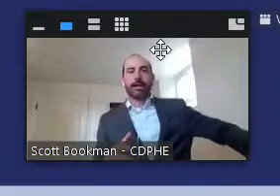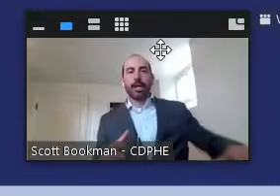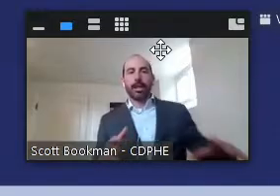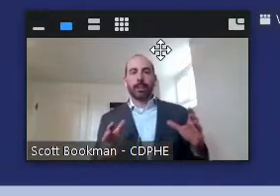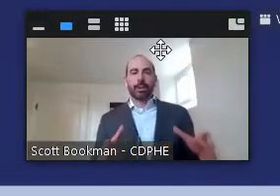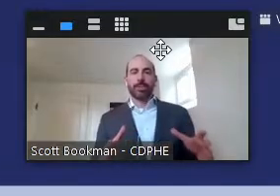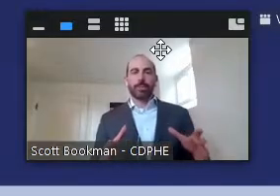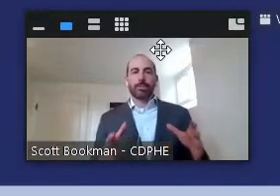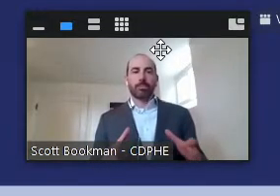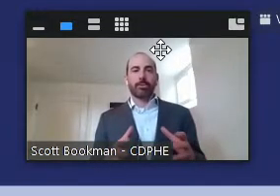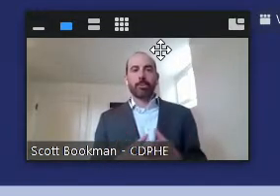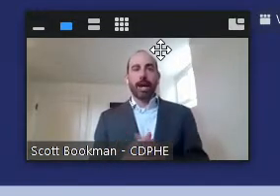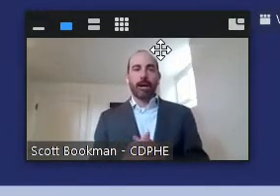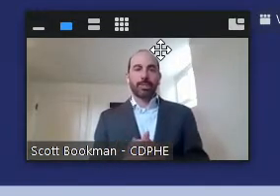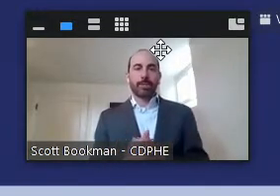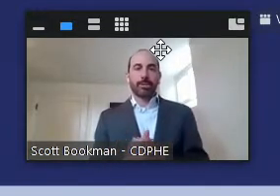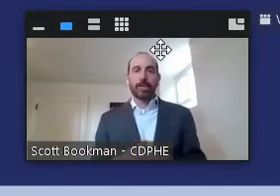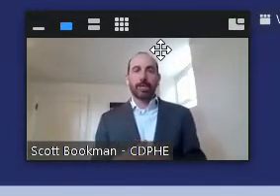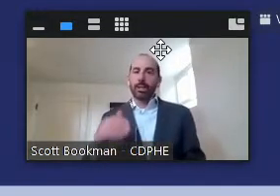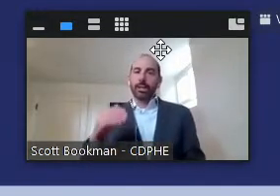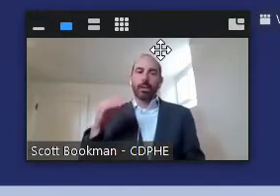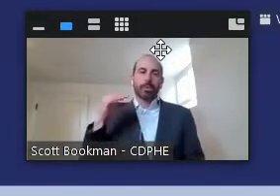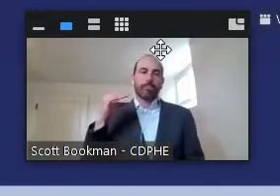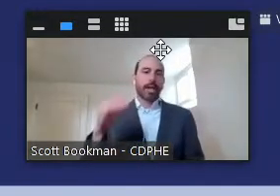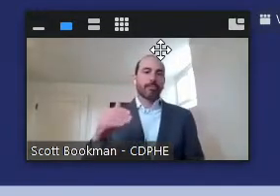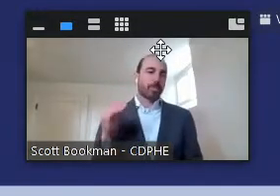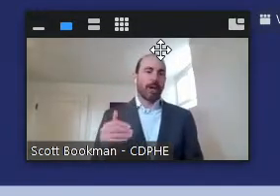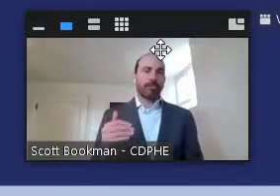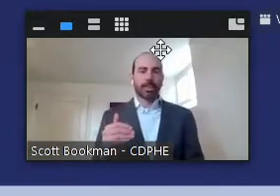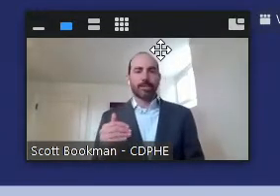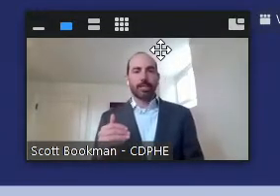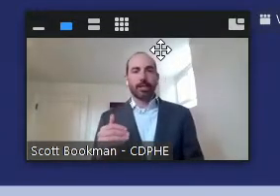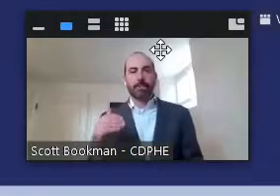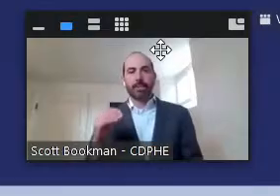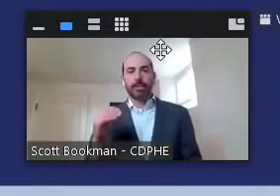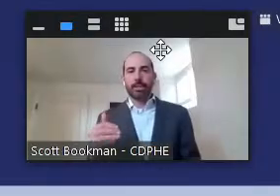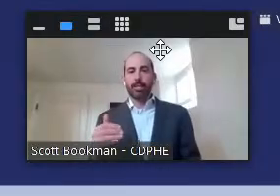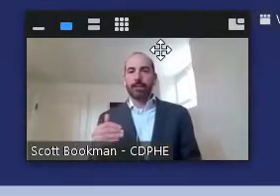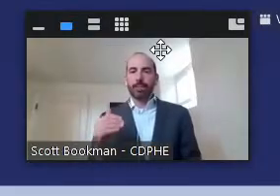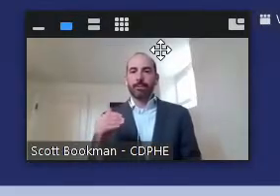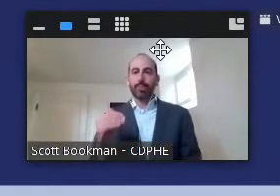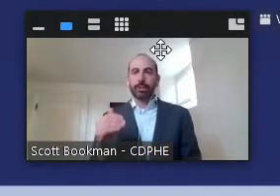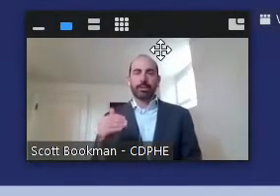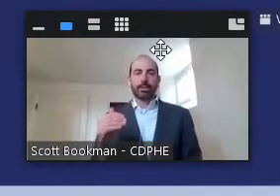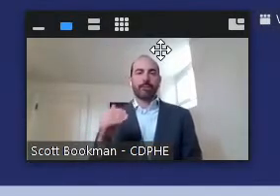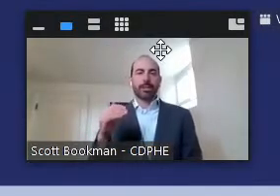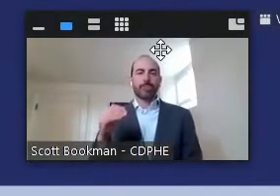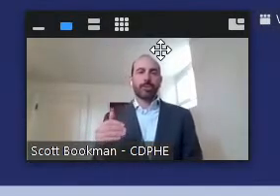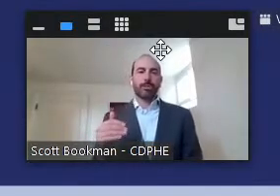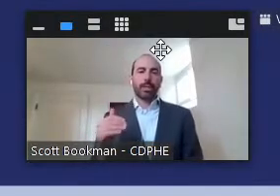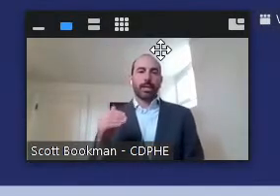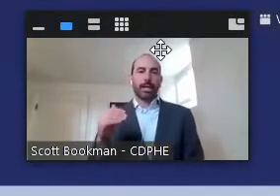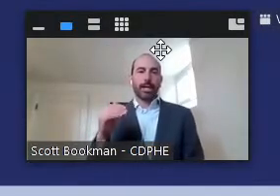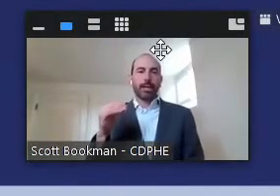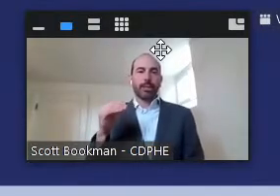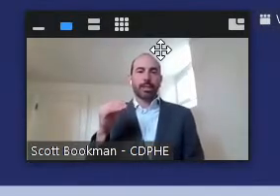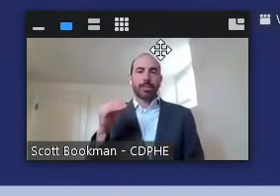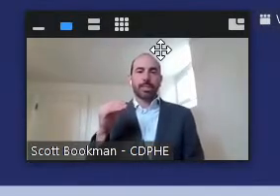interact in person with people from your household. Refrain from traveling this year. This is our year that we've learned to live on